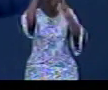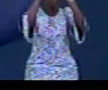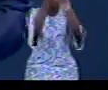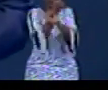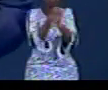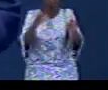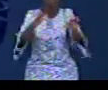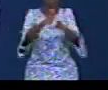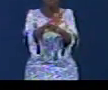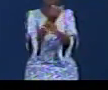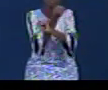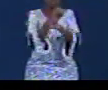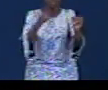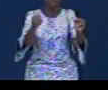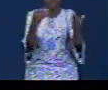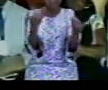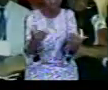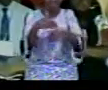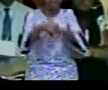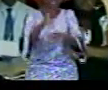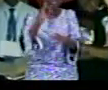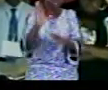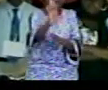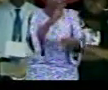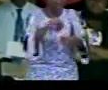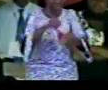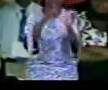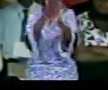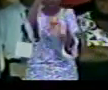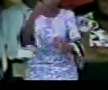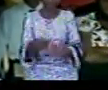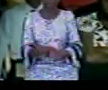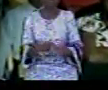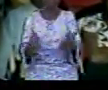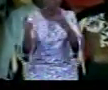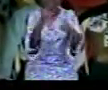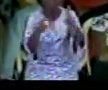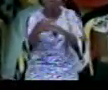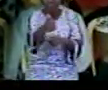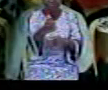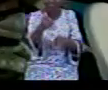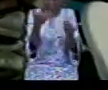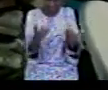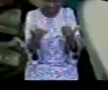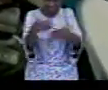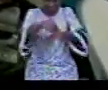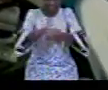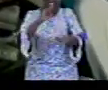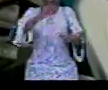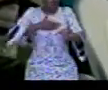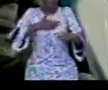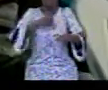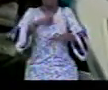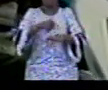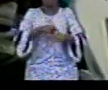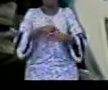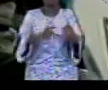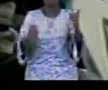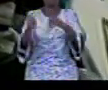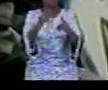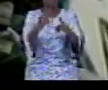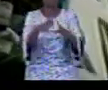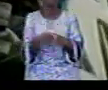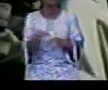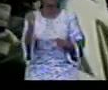salvation. Tonight is your night. Say, tonight is my night. To